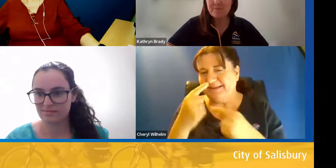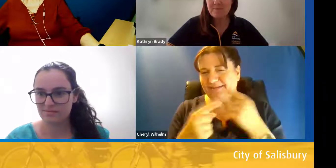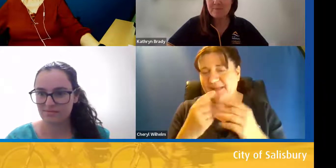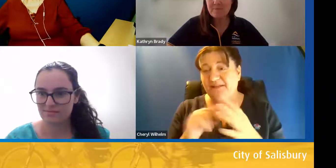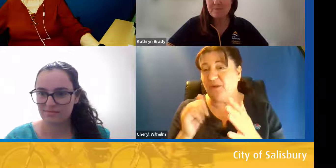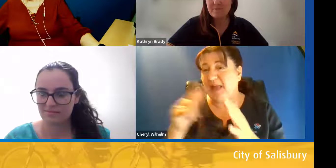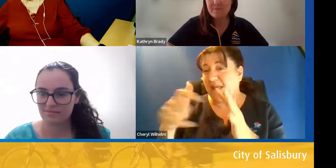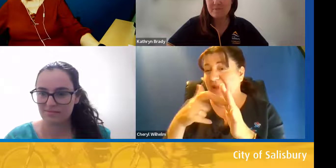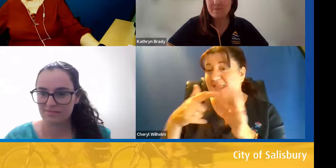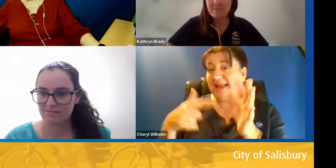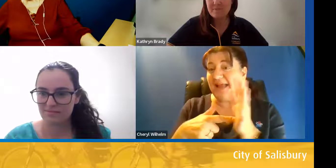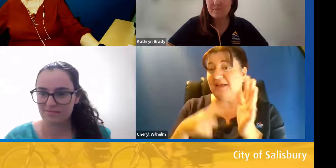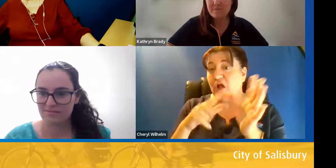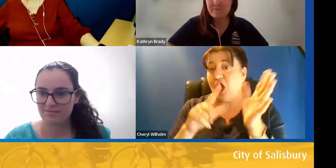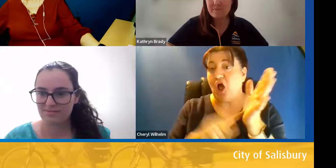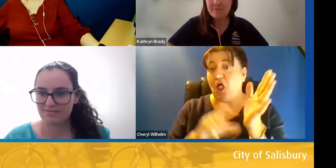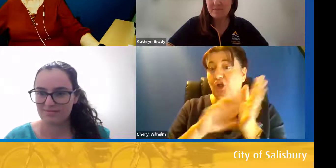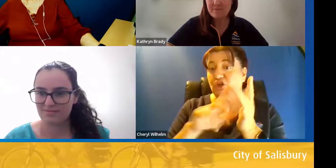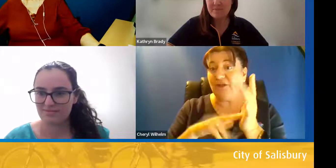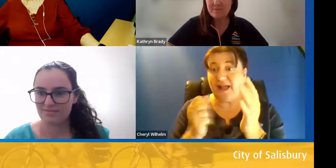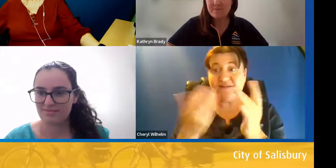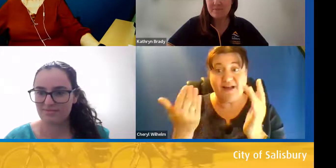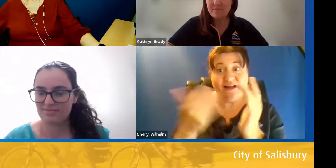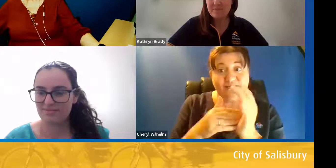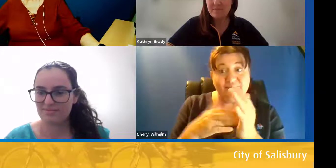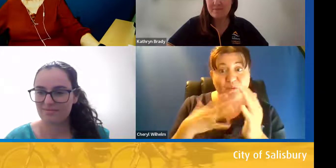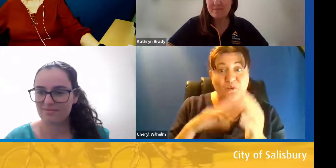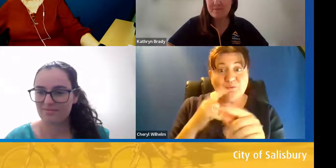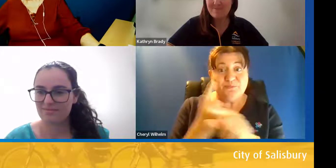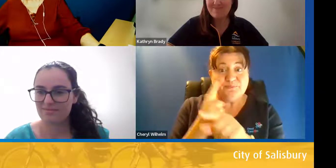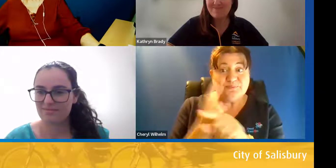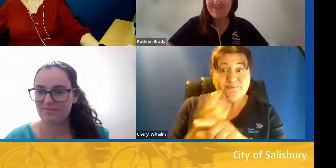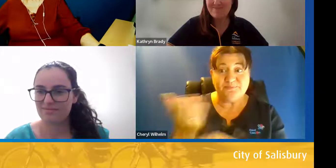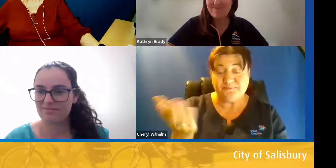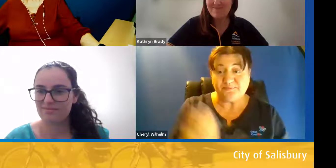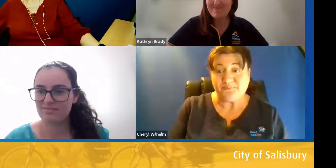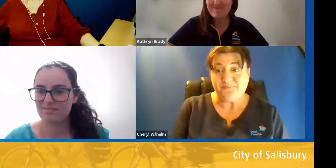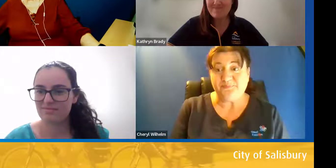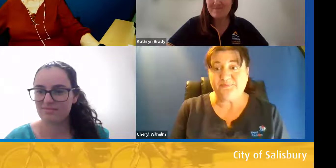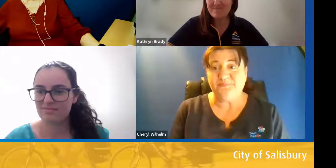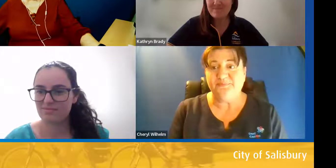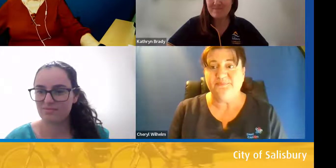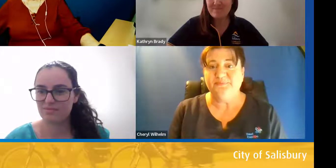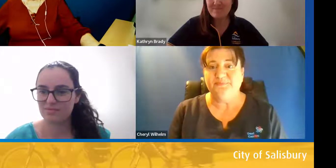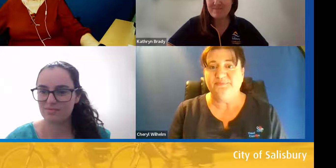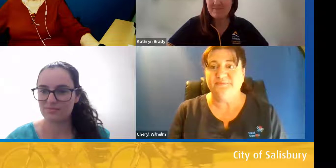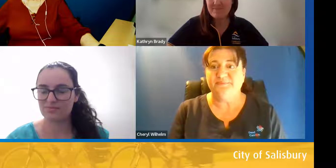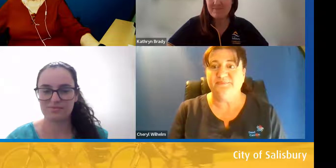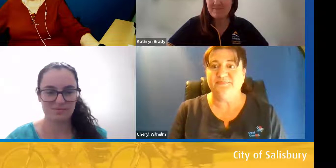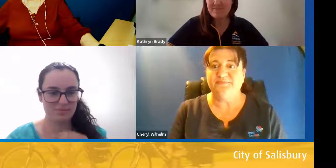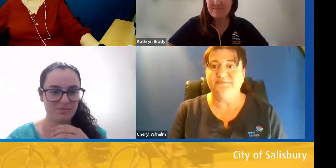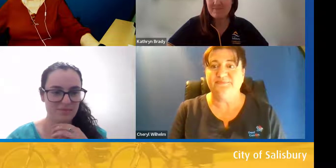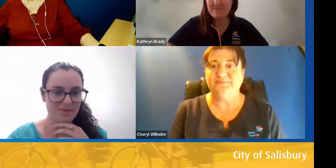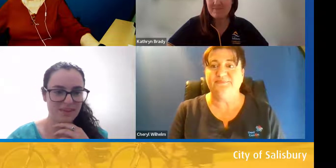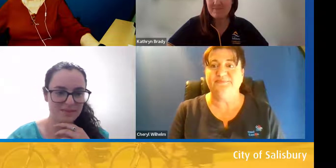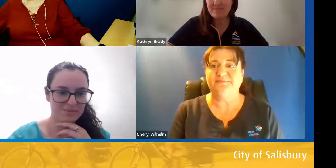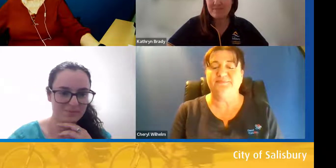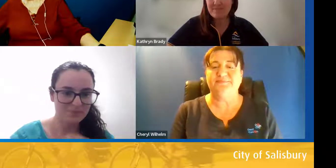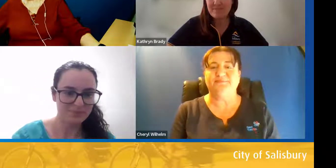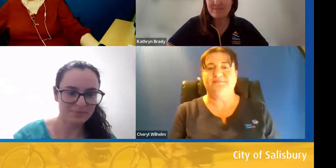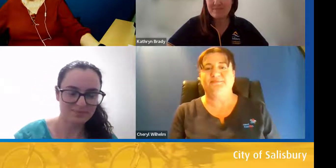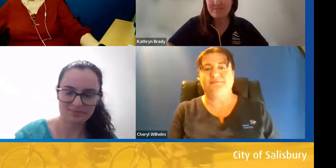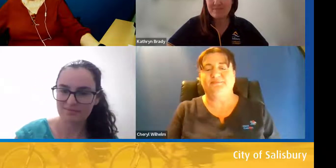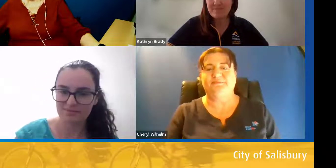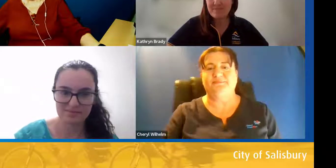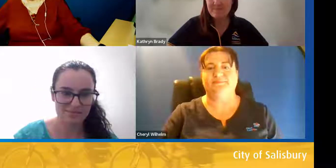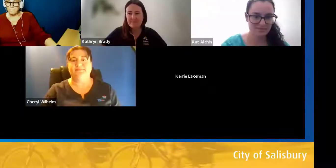so Kate, I know, has explained all that to you, but I'm just wondering, Kat, would you like to add anything here at this